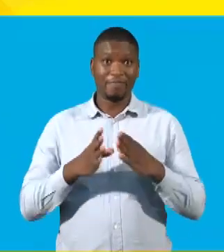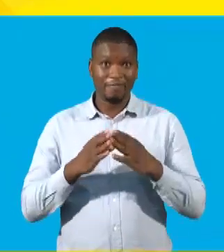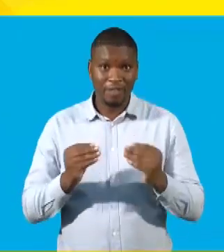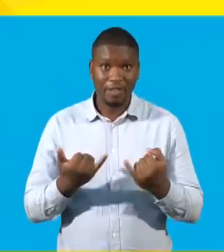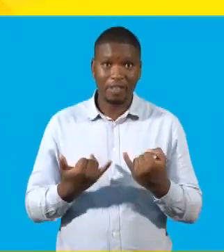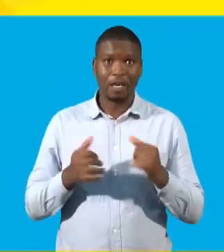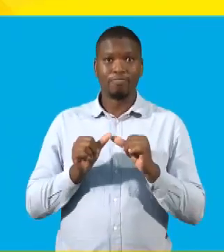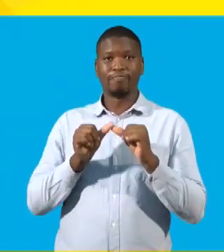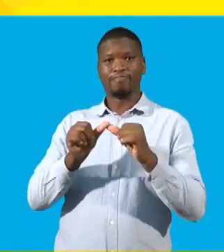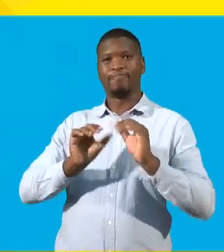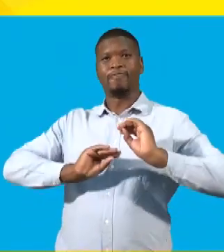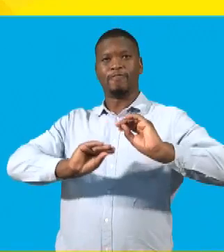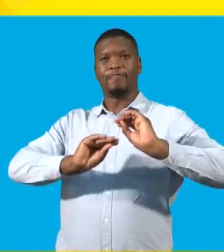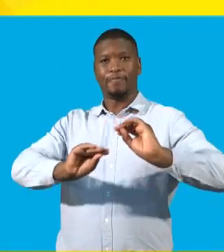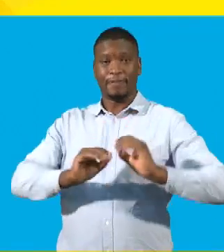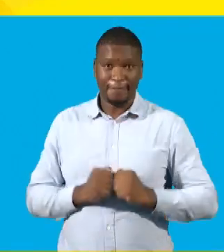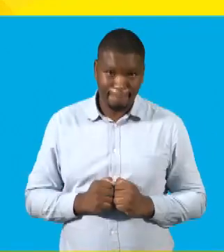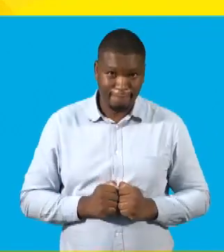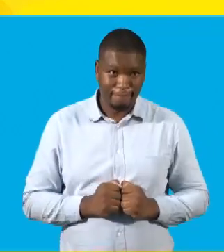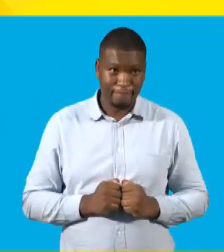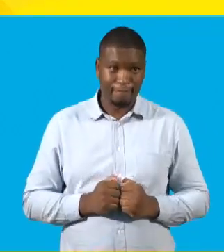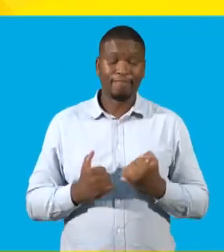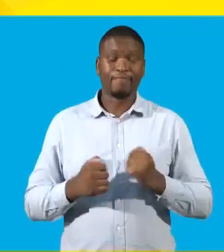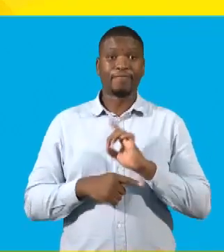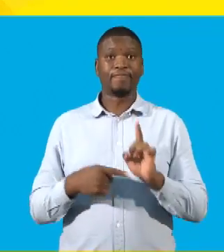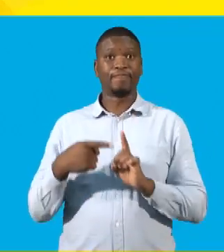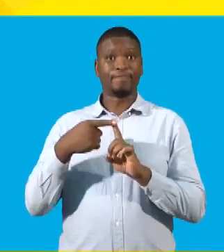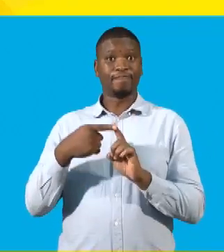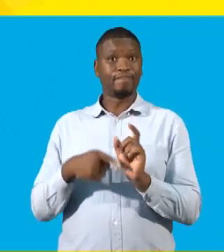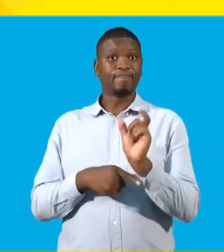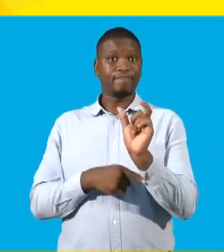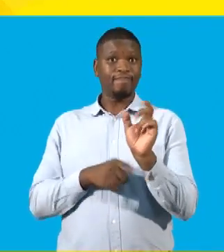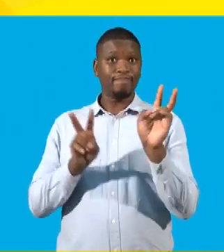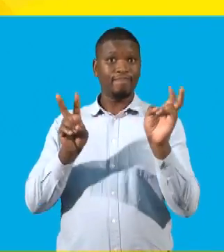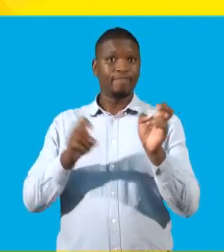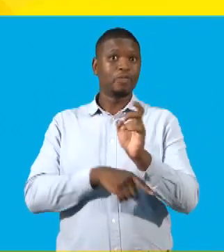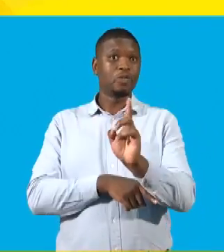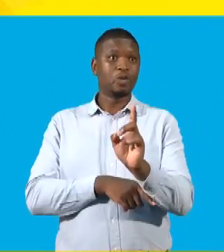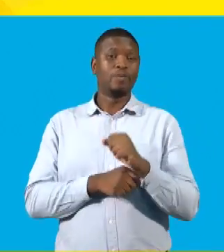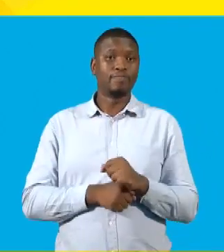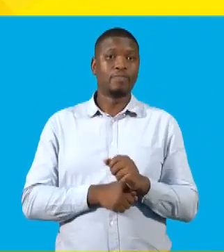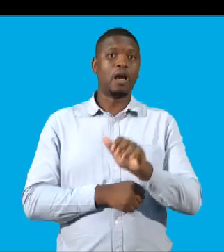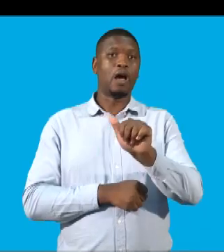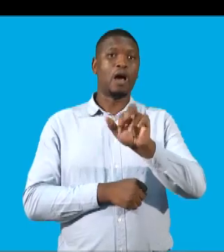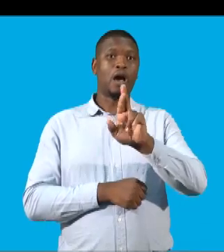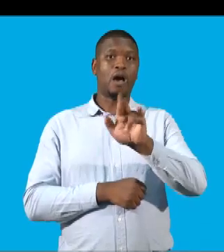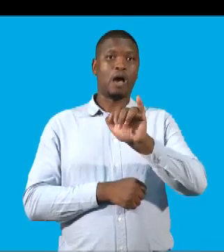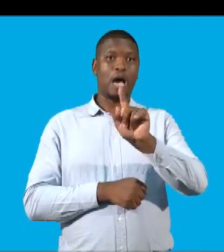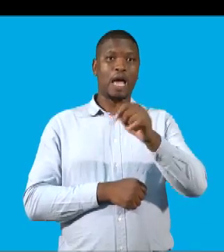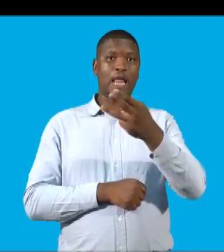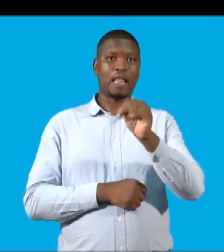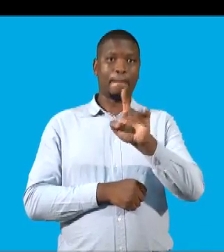Welcome back from the ad break, and let's continue with our lesson. We are going to move over to that first concept in our concept map, and that is